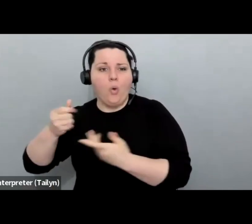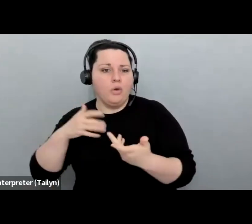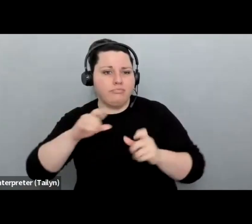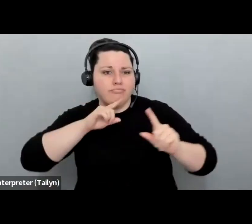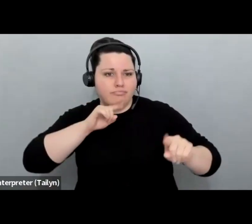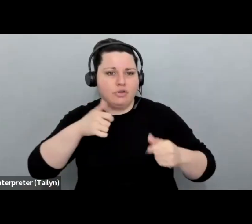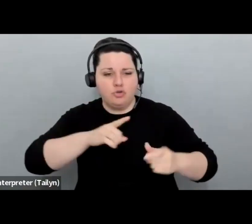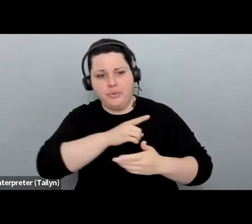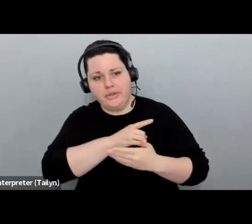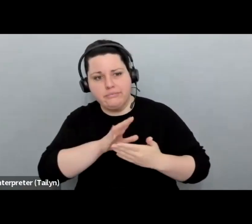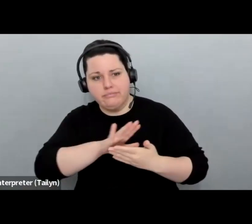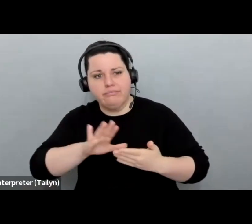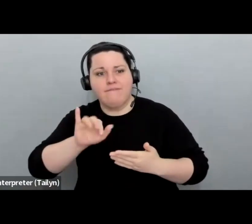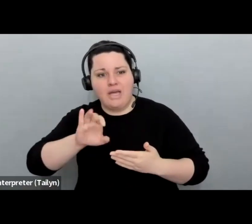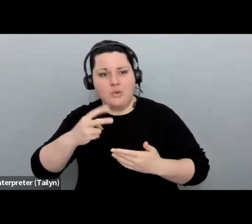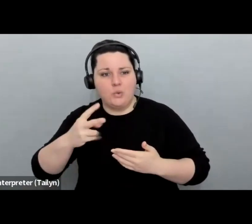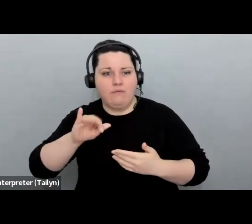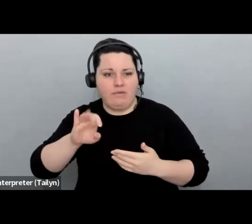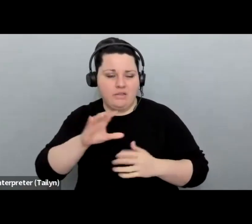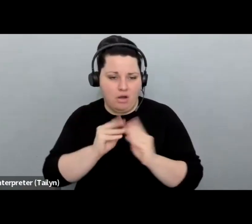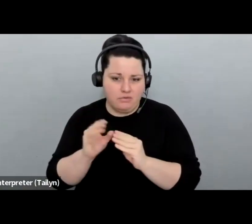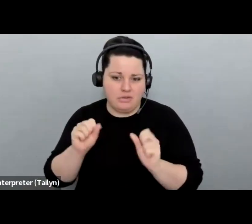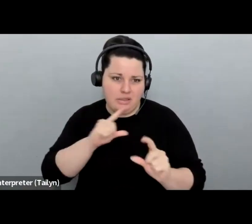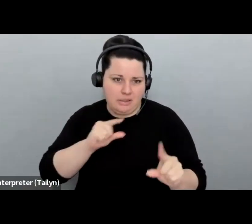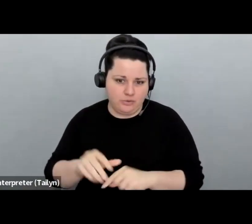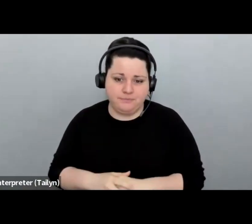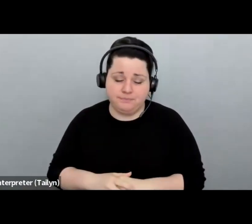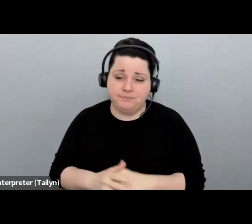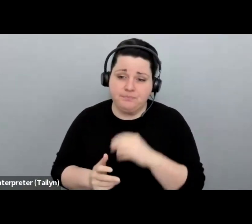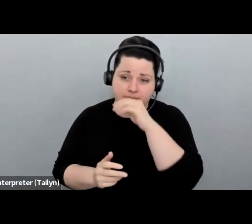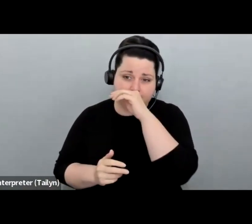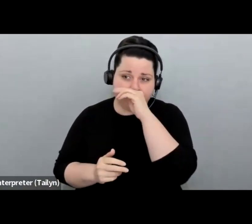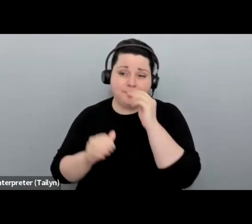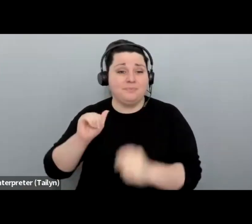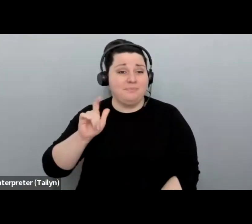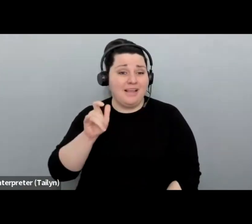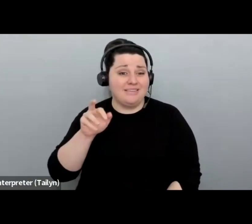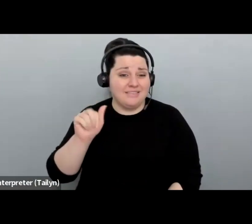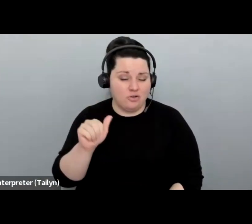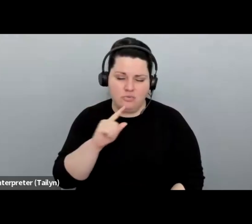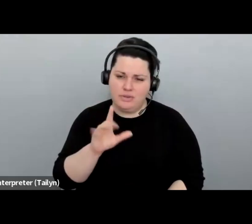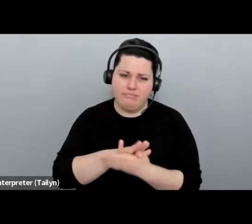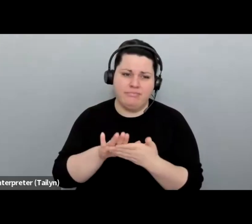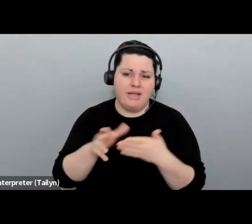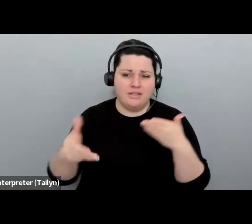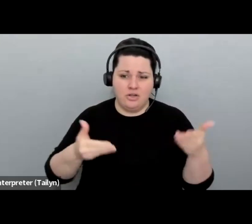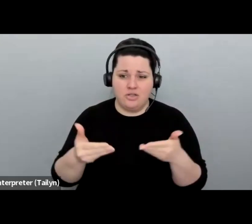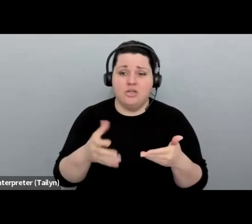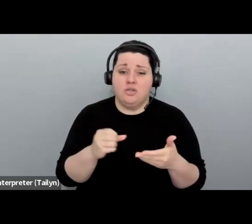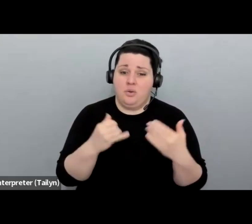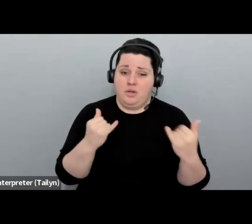full course of the face-to-face conference. So Alexandra gave a lovely introduction, and thank you. So by way of